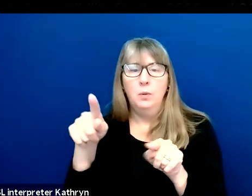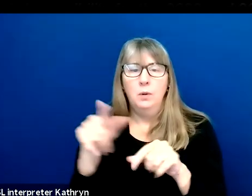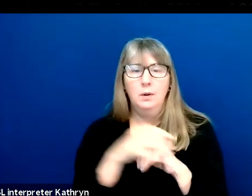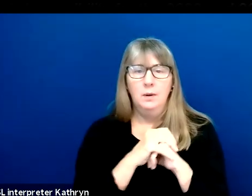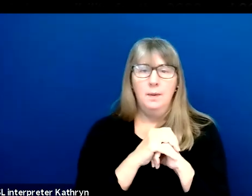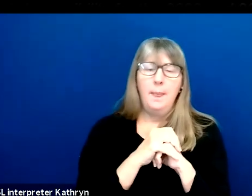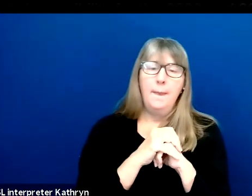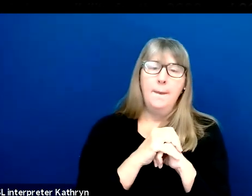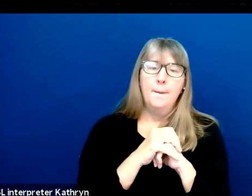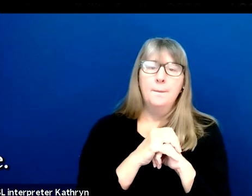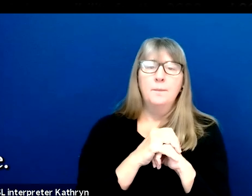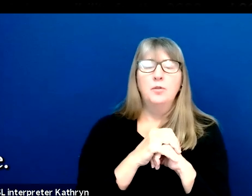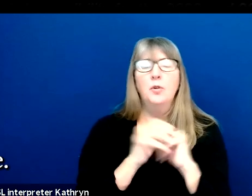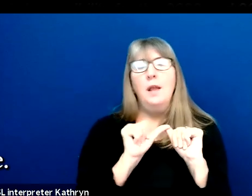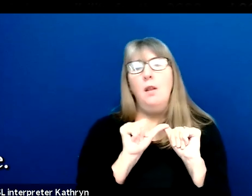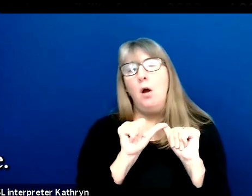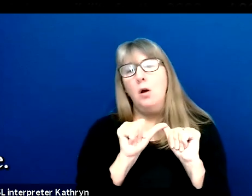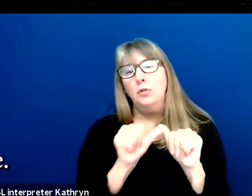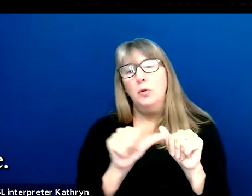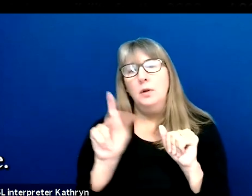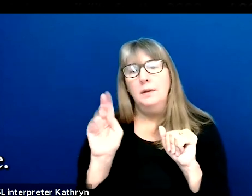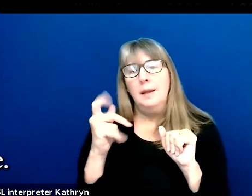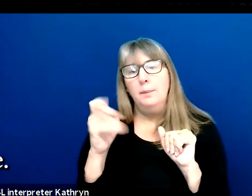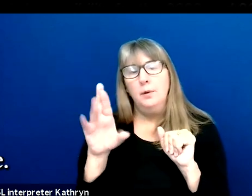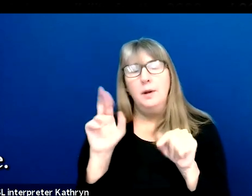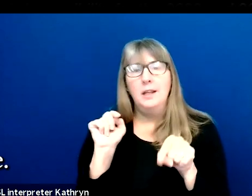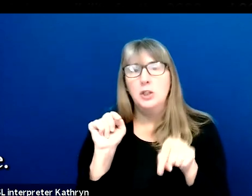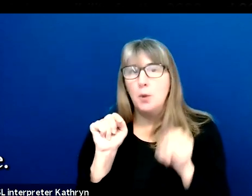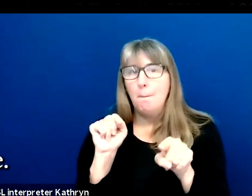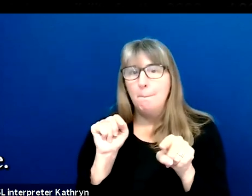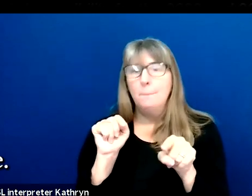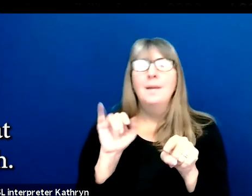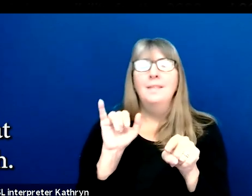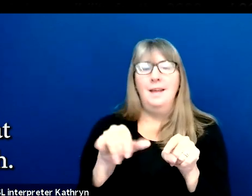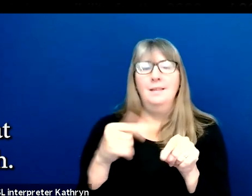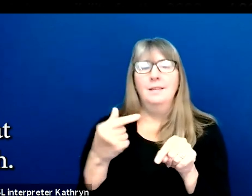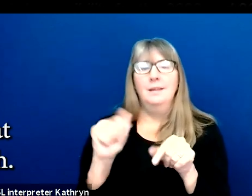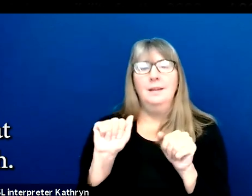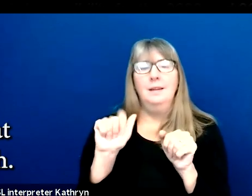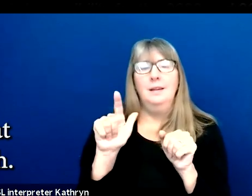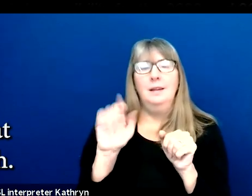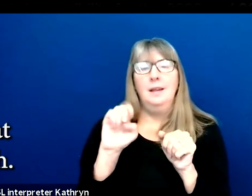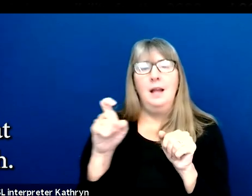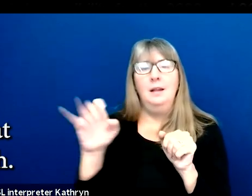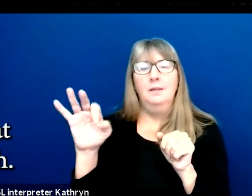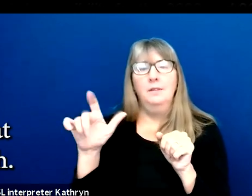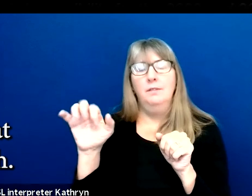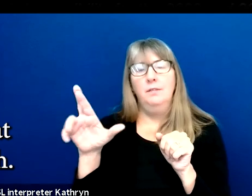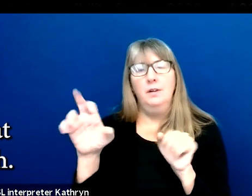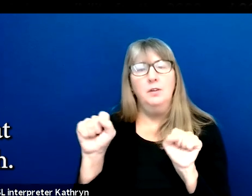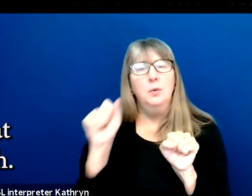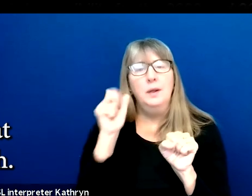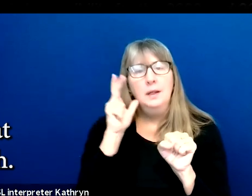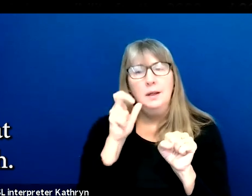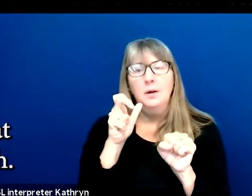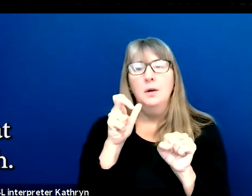So that long tone throughout is the Kepler data, and that chirp right in the middle is the Galax flare. So what we can hear right away is that we have a